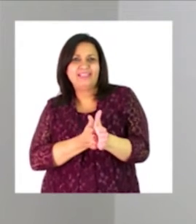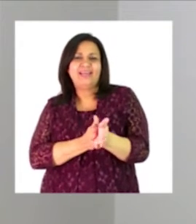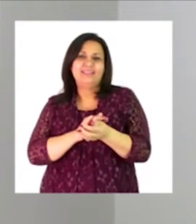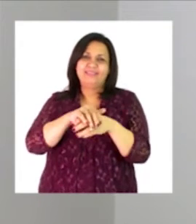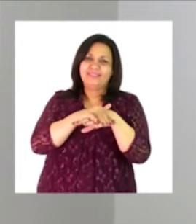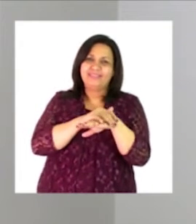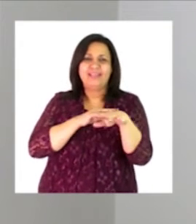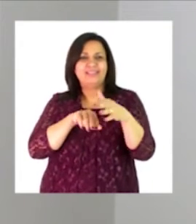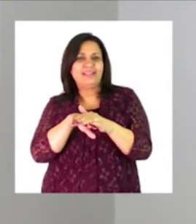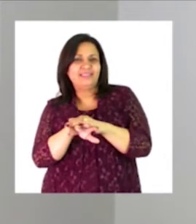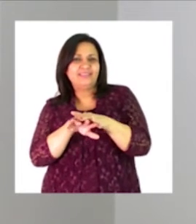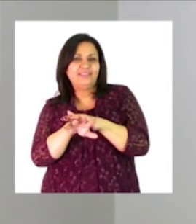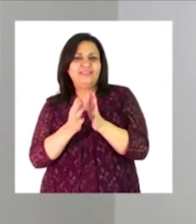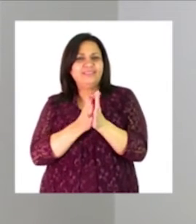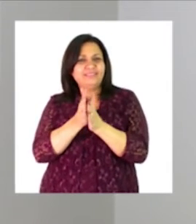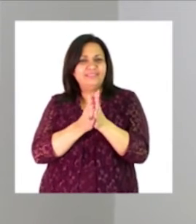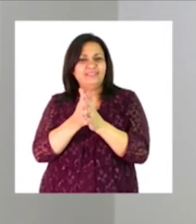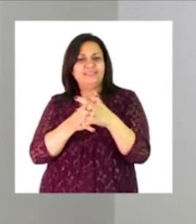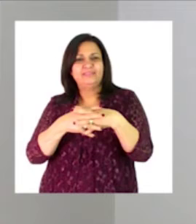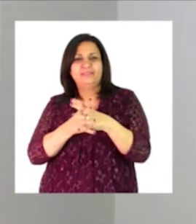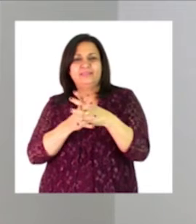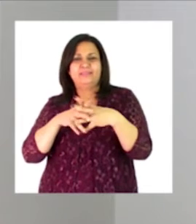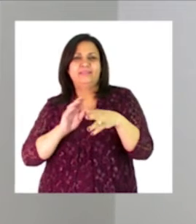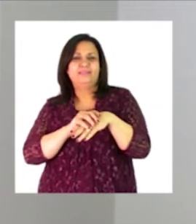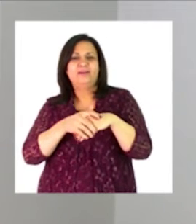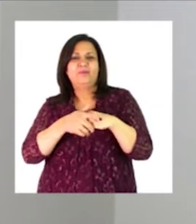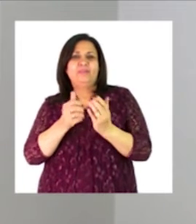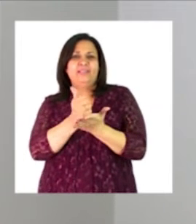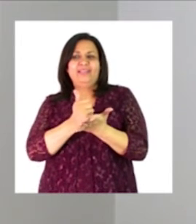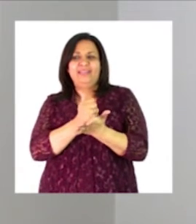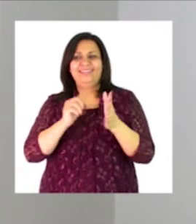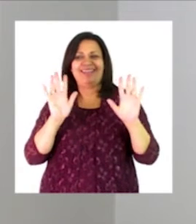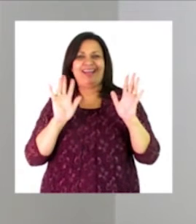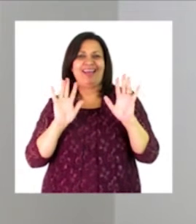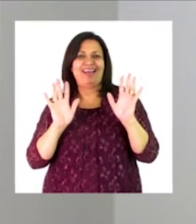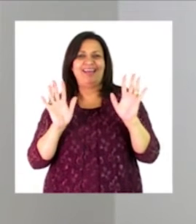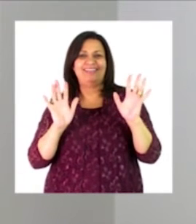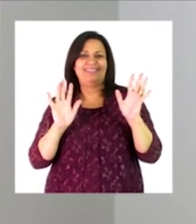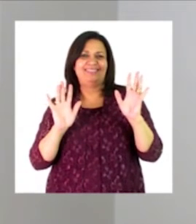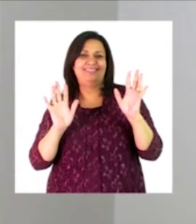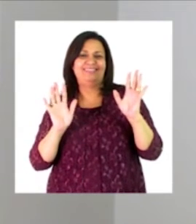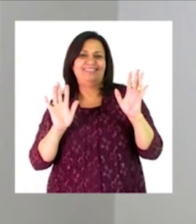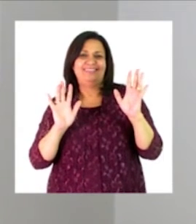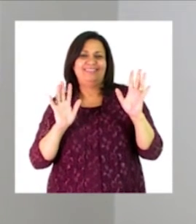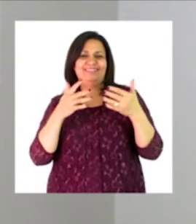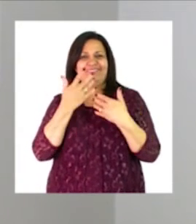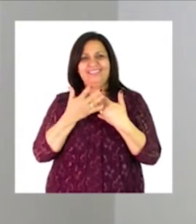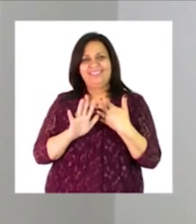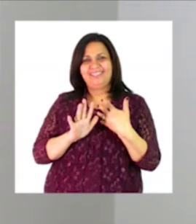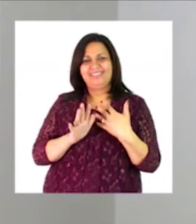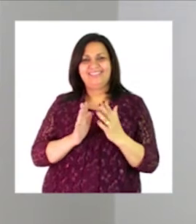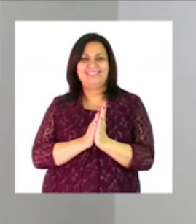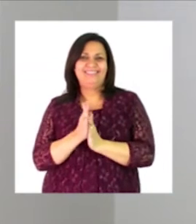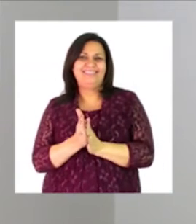hands back, inside and forth. Now your hands and mine are clean. We